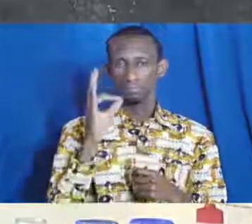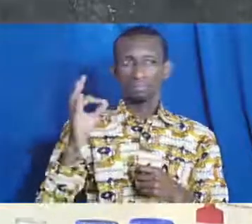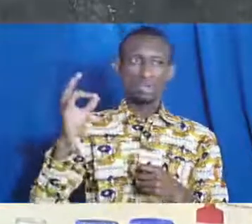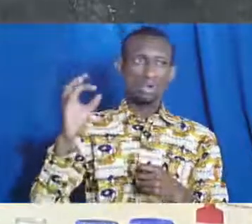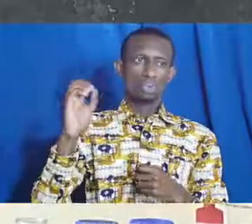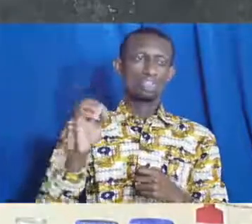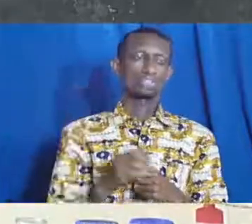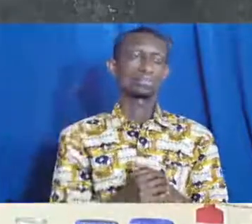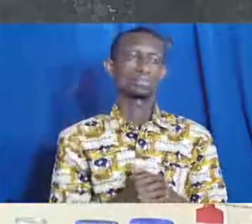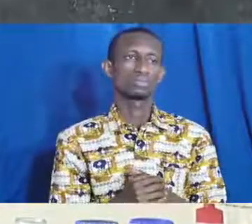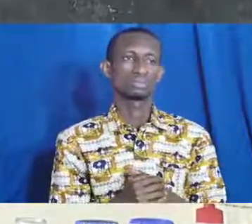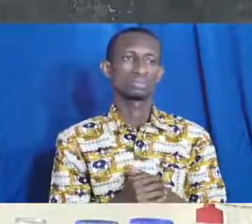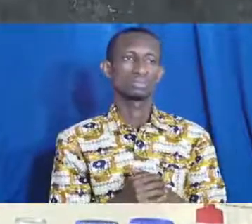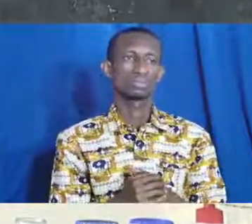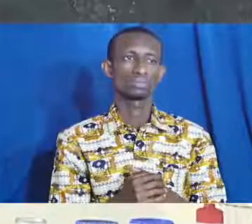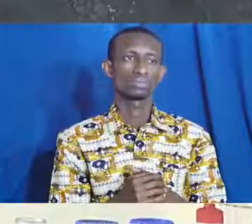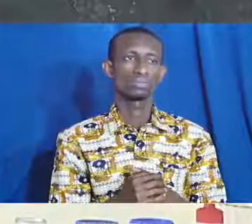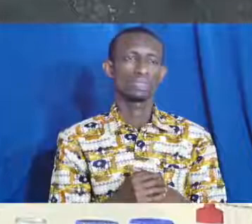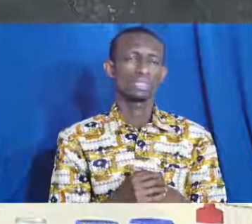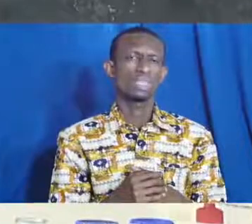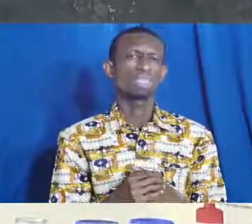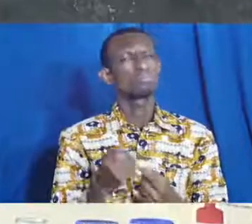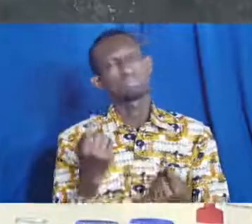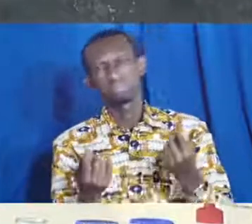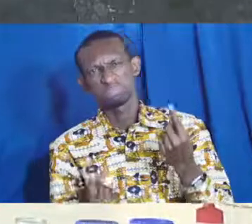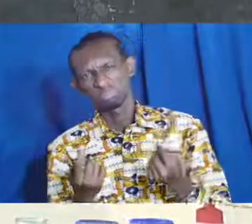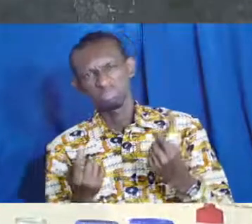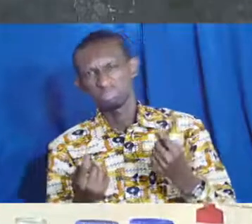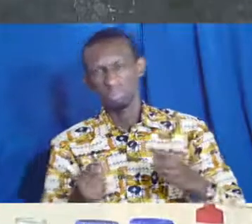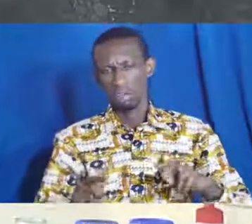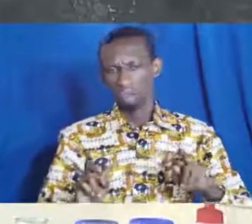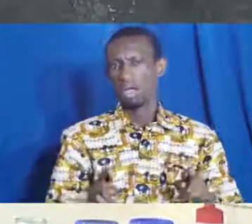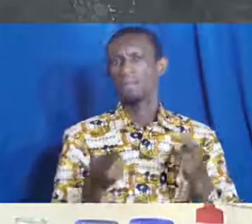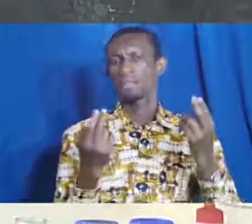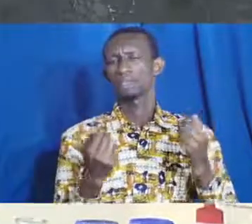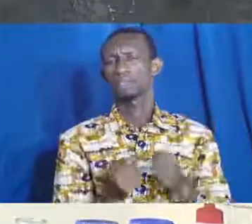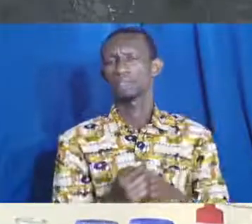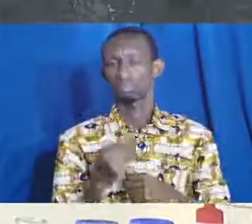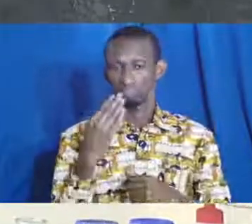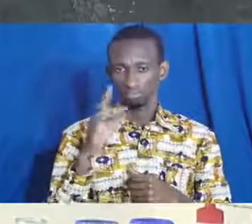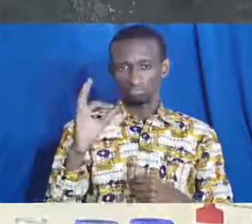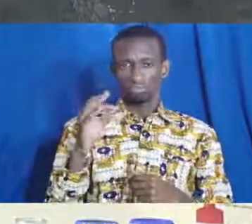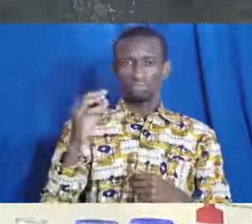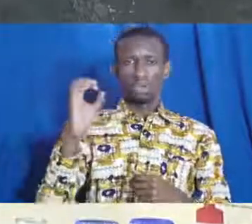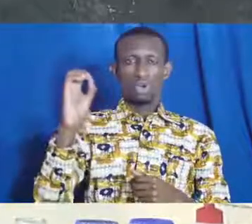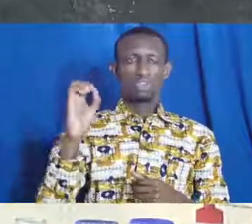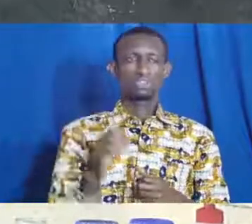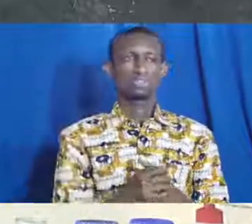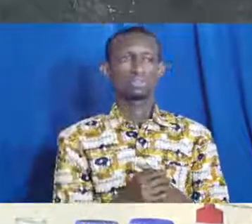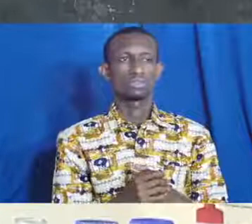when a substance reacts with oxygen, that is, I said we call it combustion, or we can call